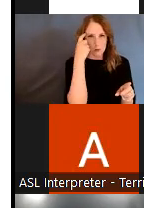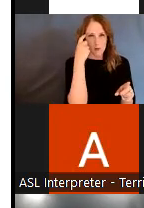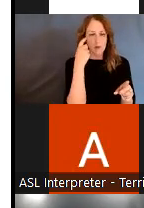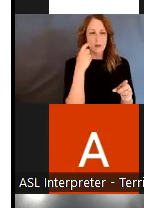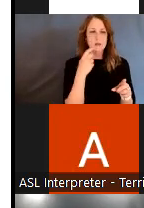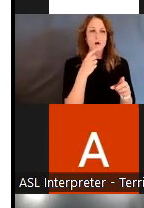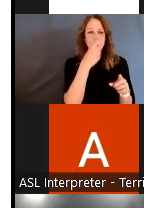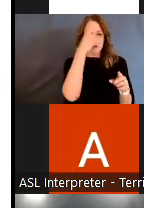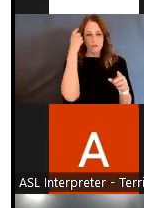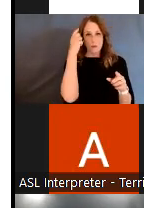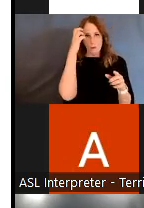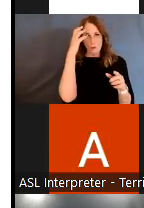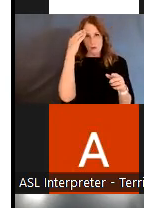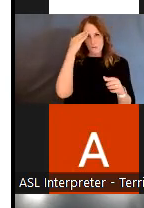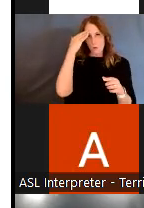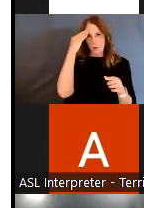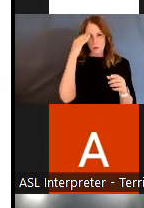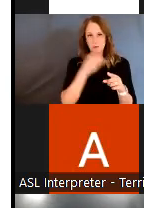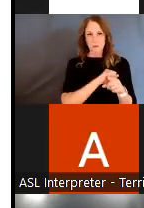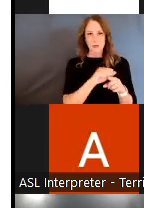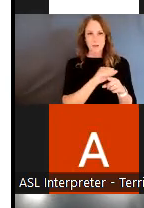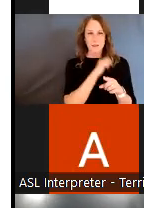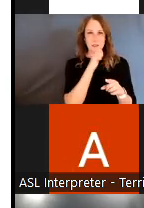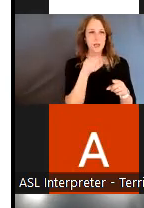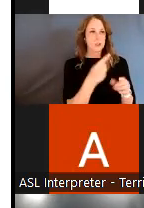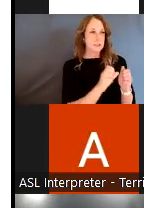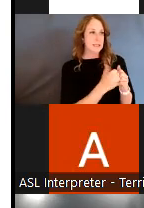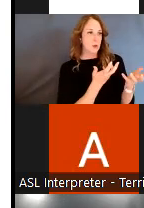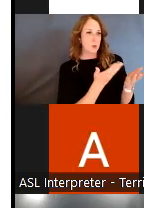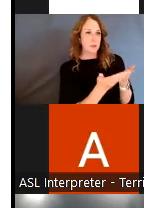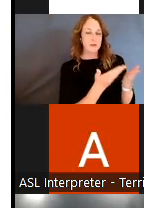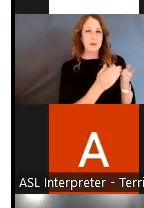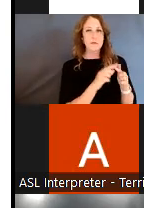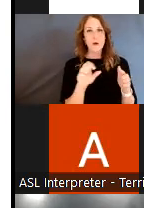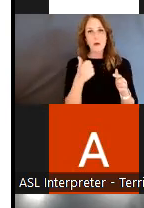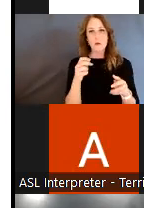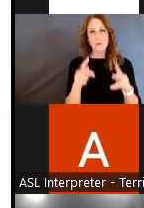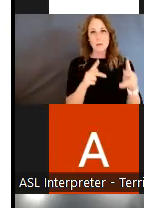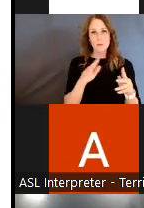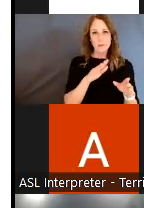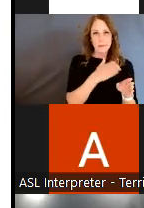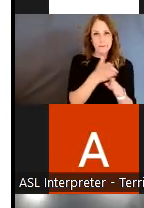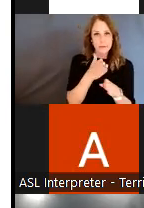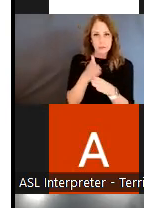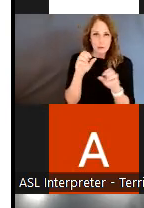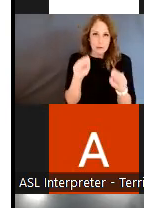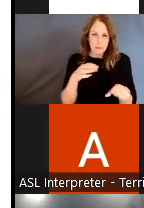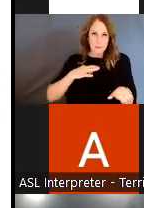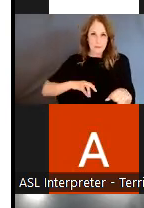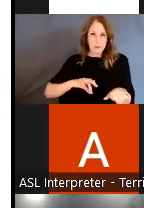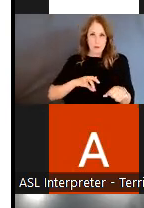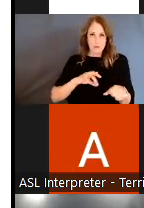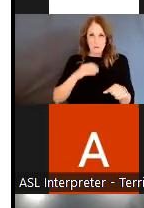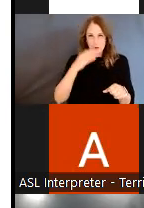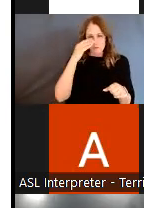served. Professionals in the victim services field can also benefit from a trauma-informed practice in their place of work.